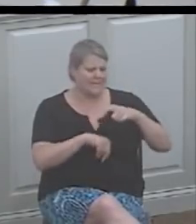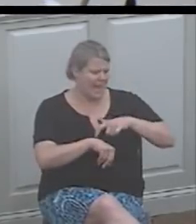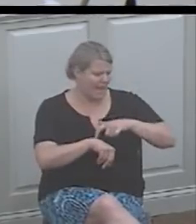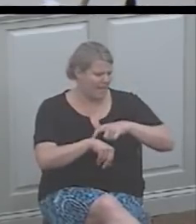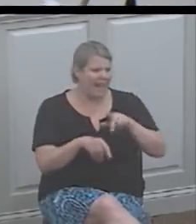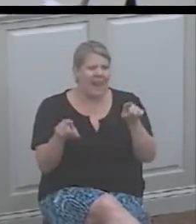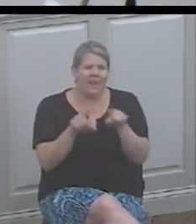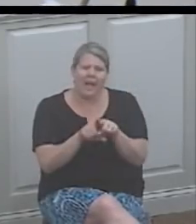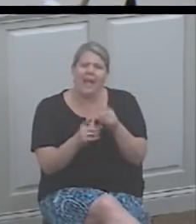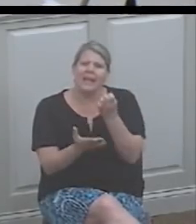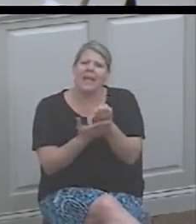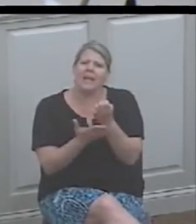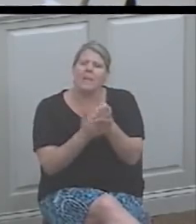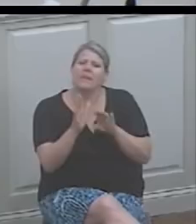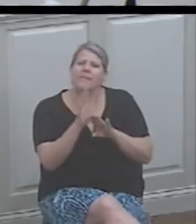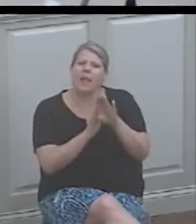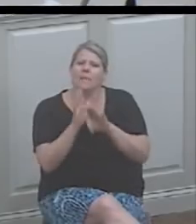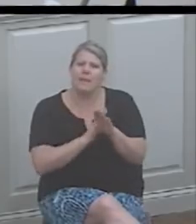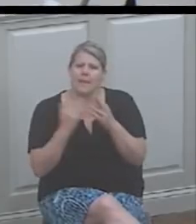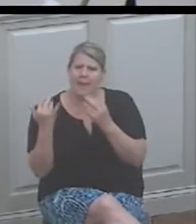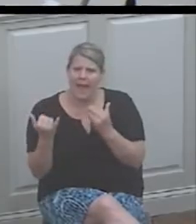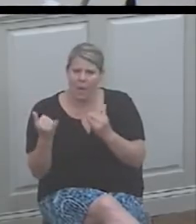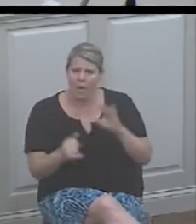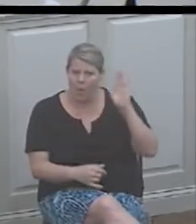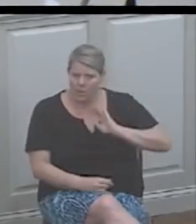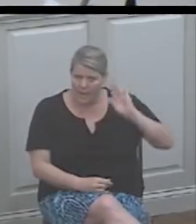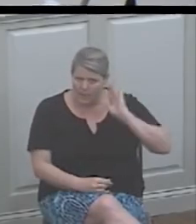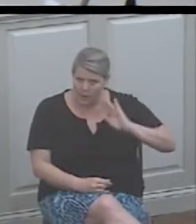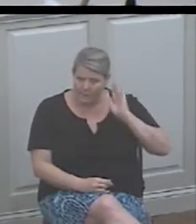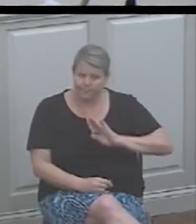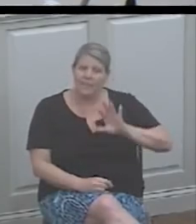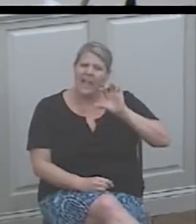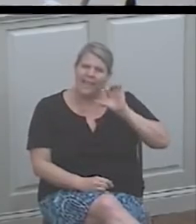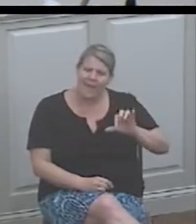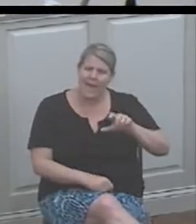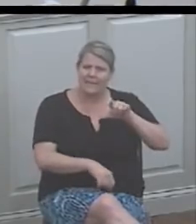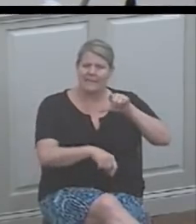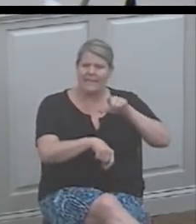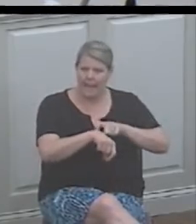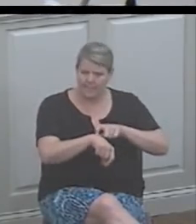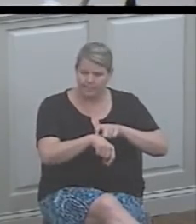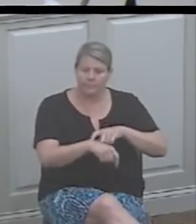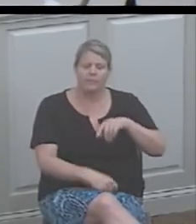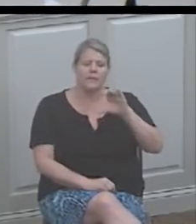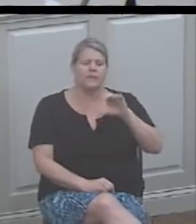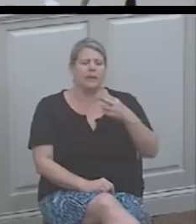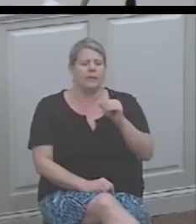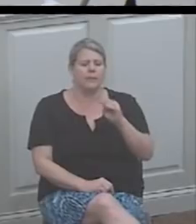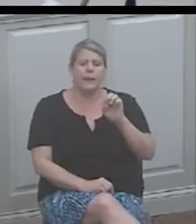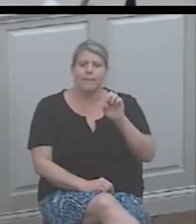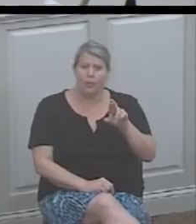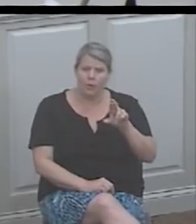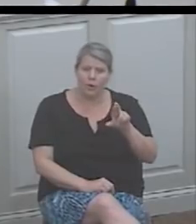Economic Development, Industrial Foundation, something of that nature. And in that instance, the Chamber of Commerce owned